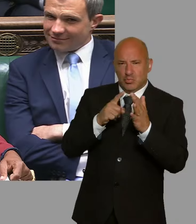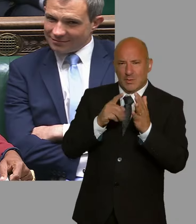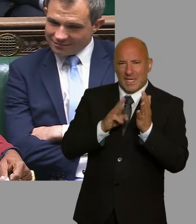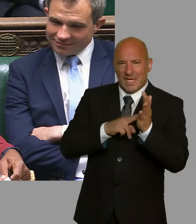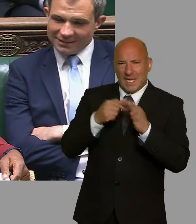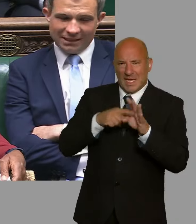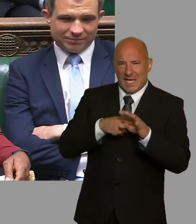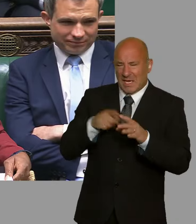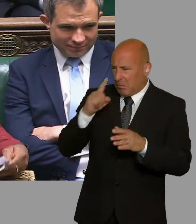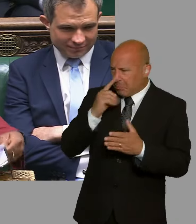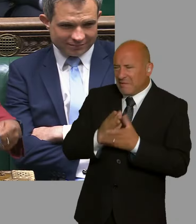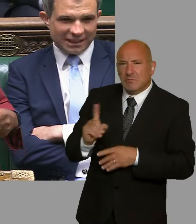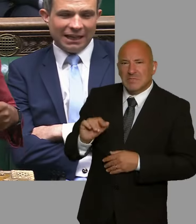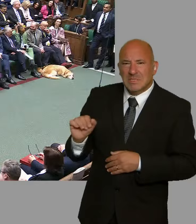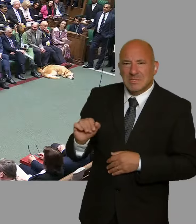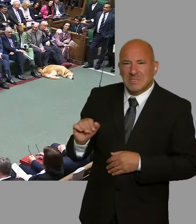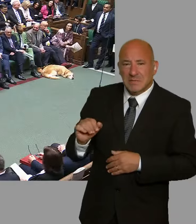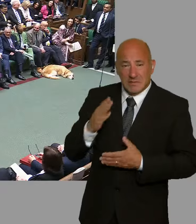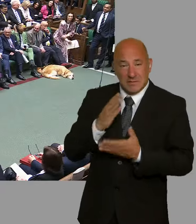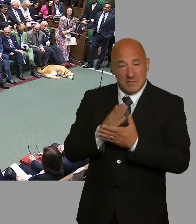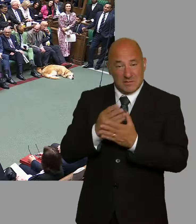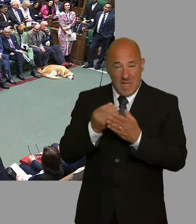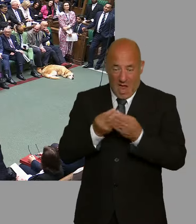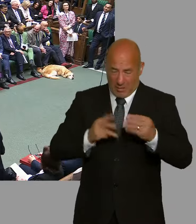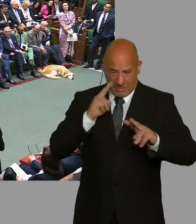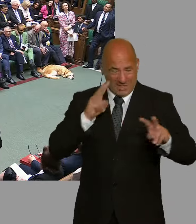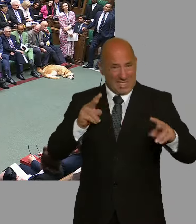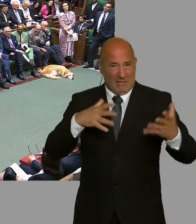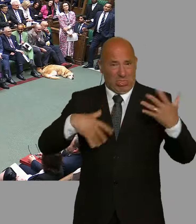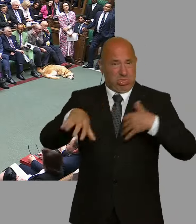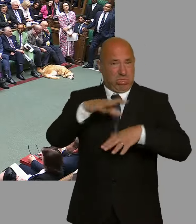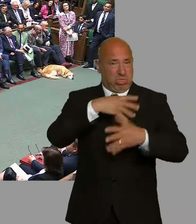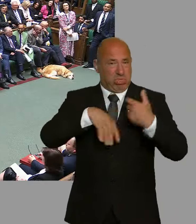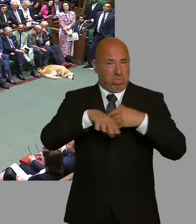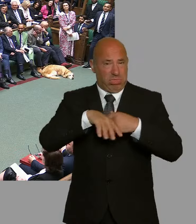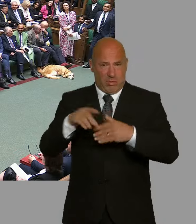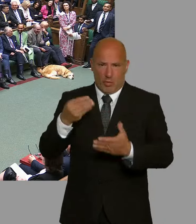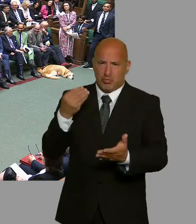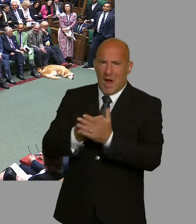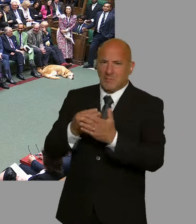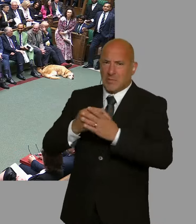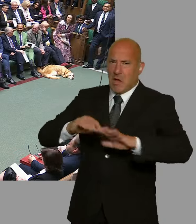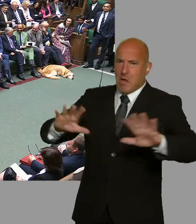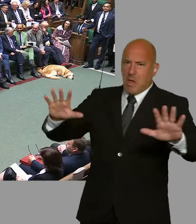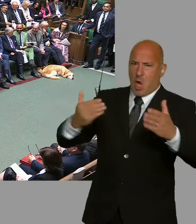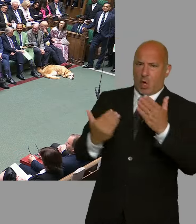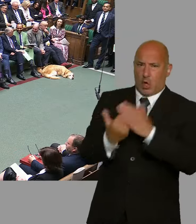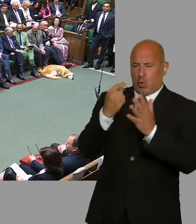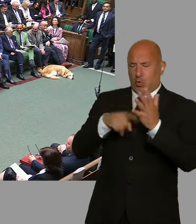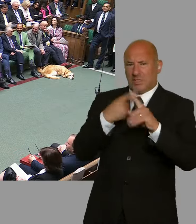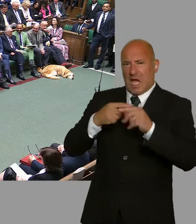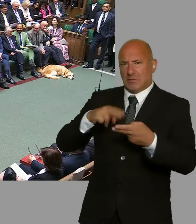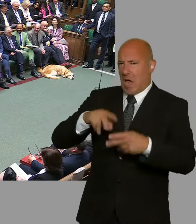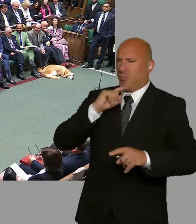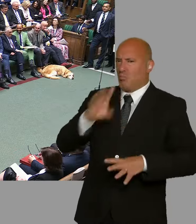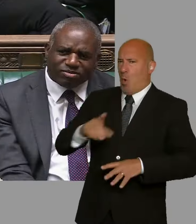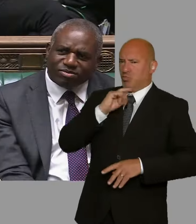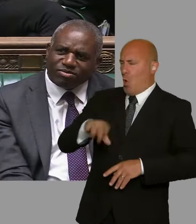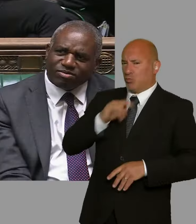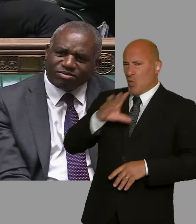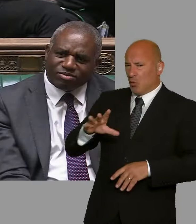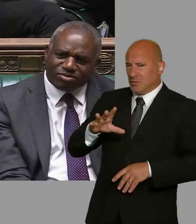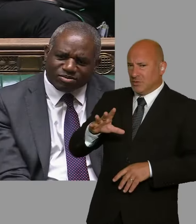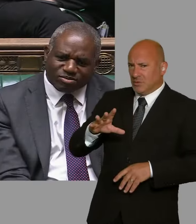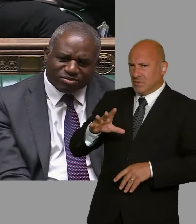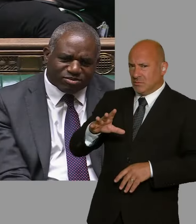she's announcing out there, isn't she? Prime Minister. Mr. Speaker, I'm going to look in my folder because here I've got